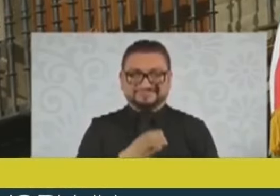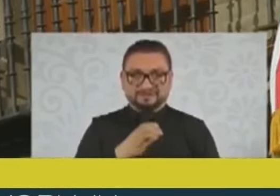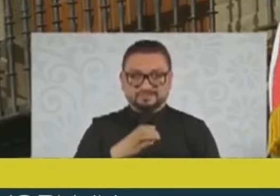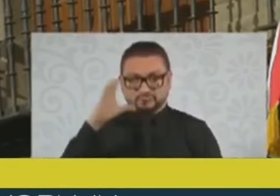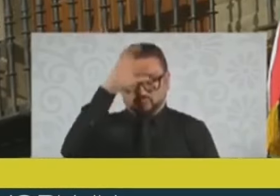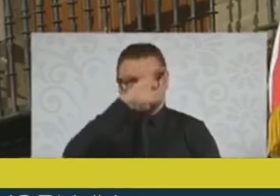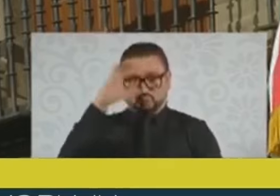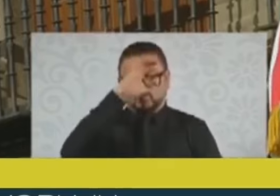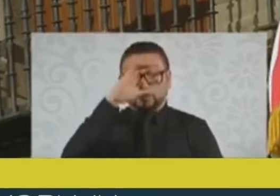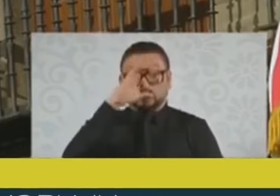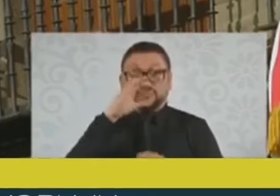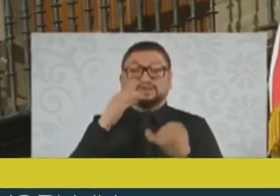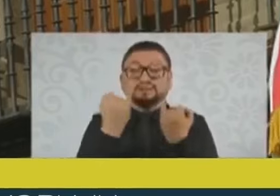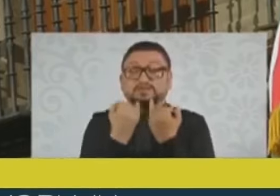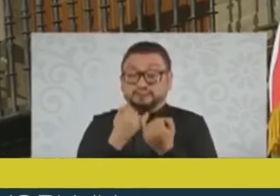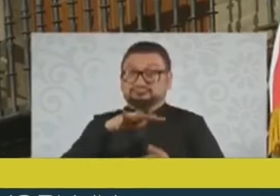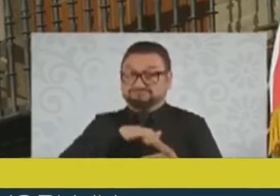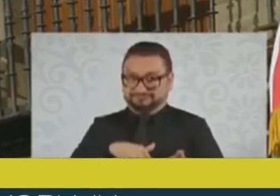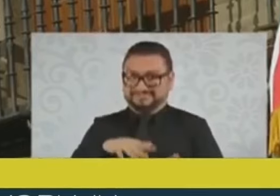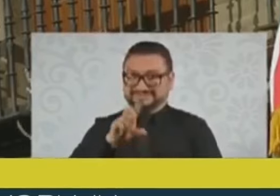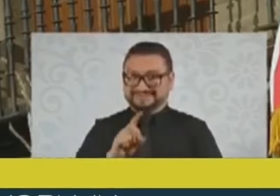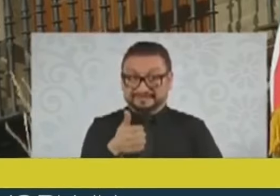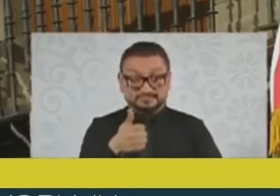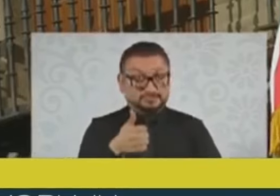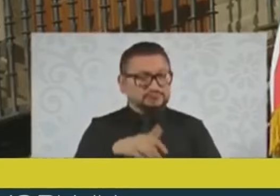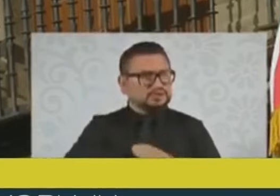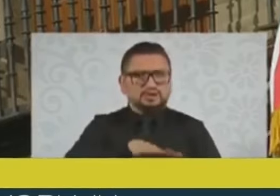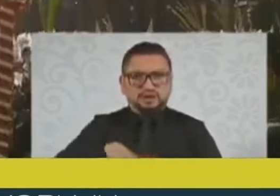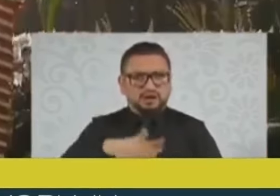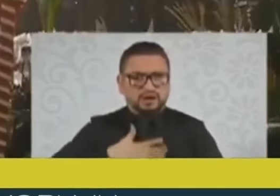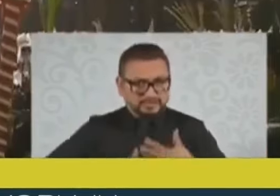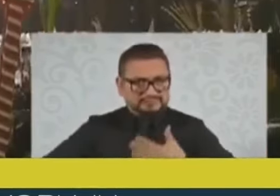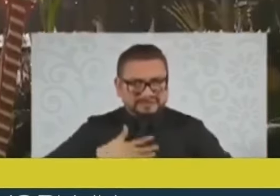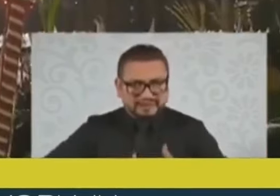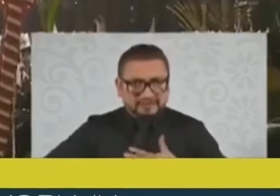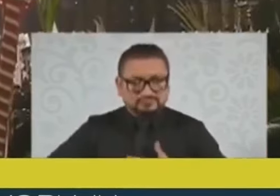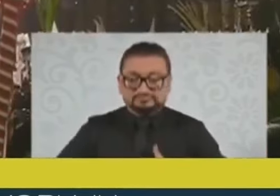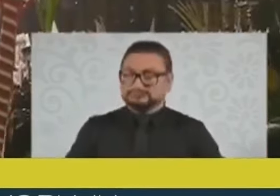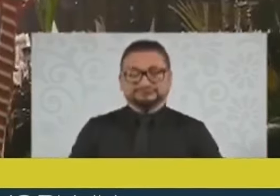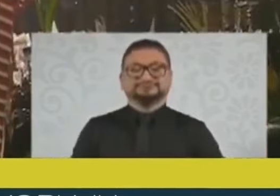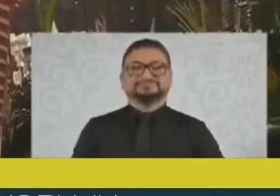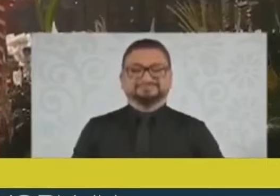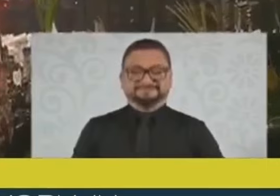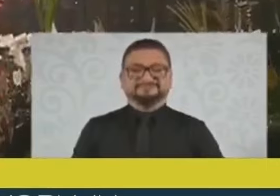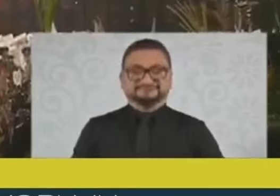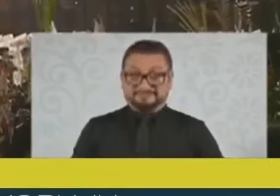sportsmen and women of high quality. 36. Are you tired?